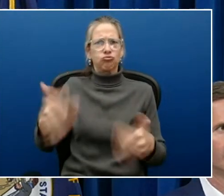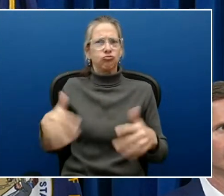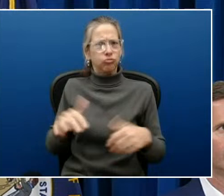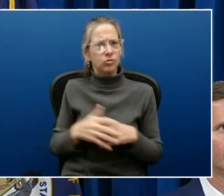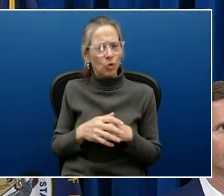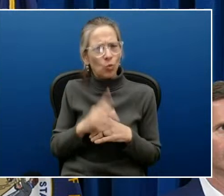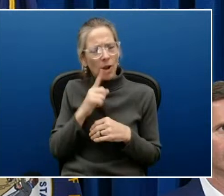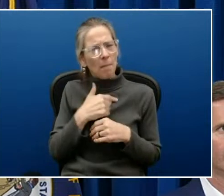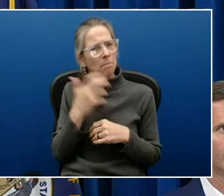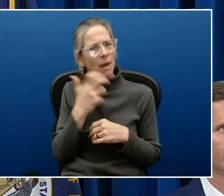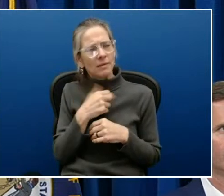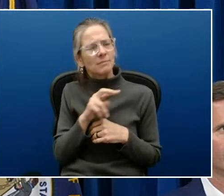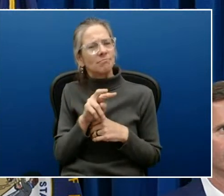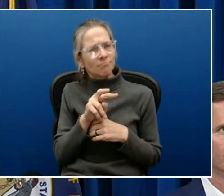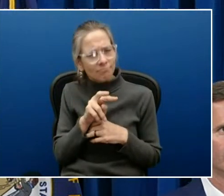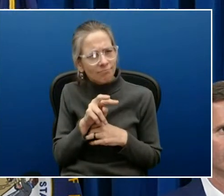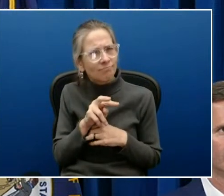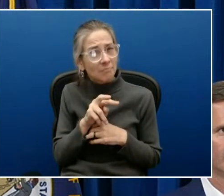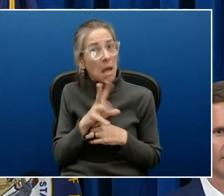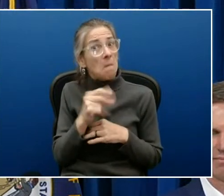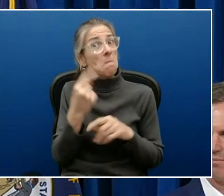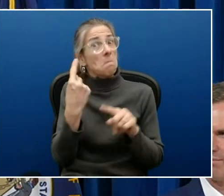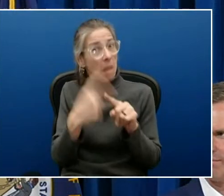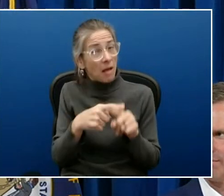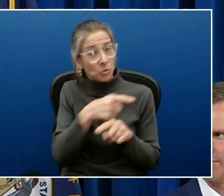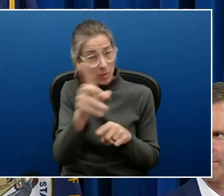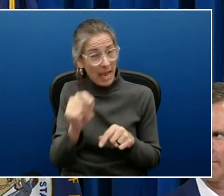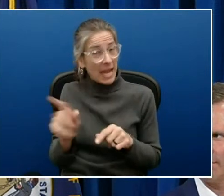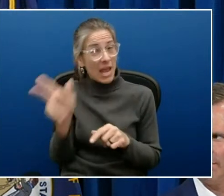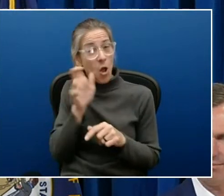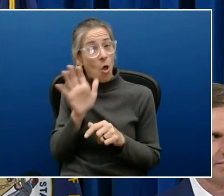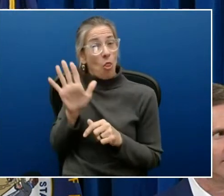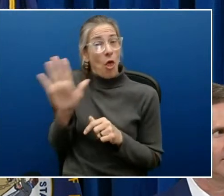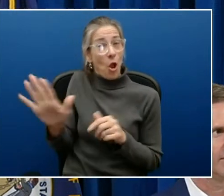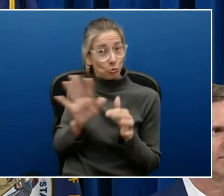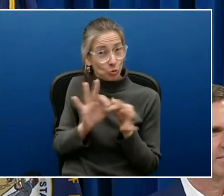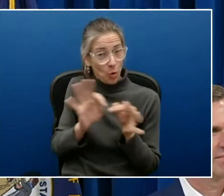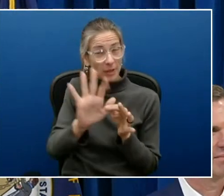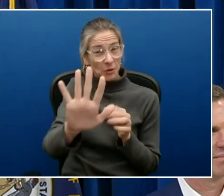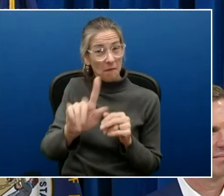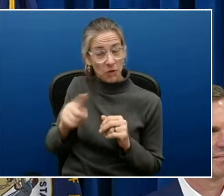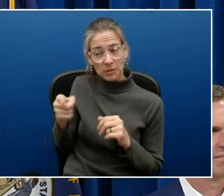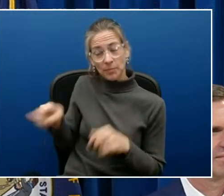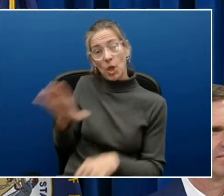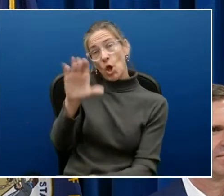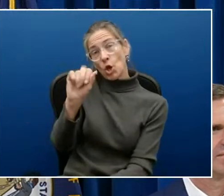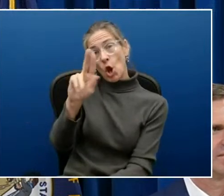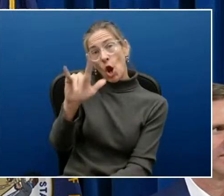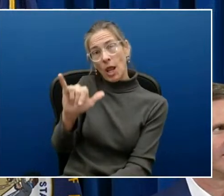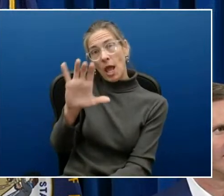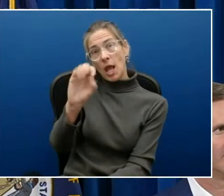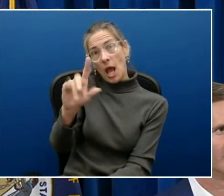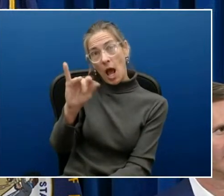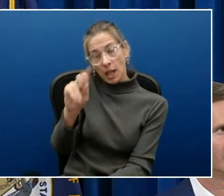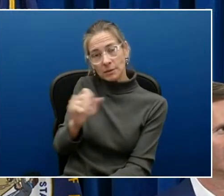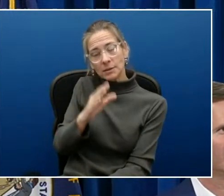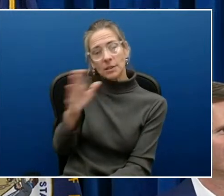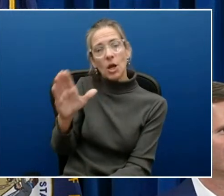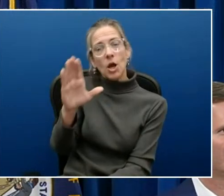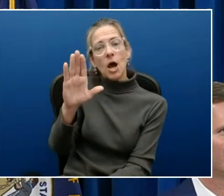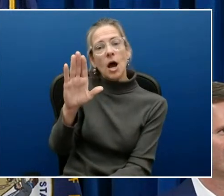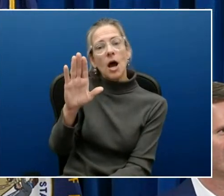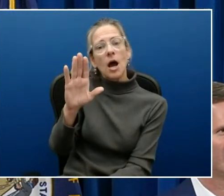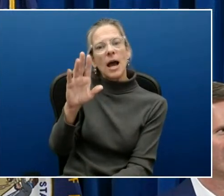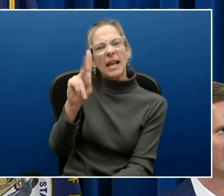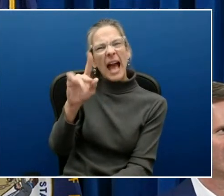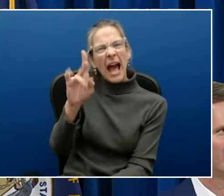stories directly from them. So first, I would like to bring up Carly Collins, Corbin Collins, Kinsley Collins, and Kyler